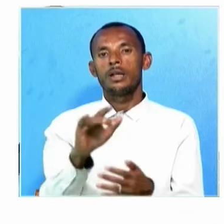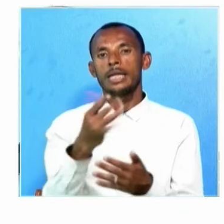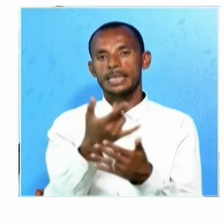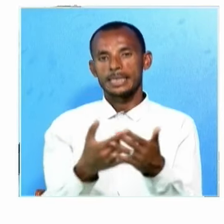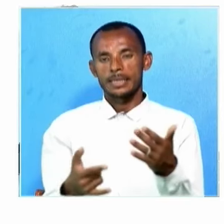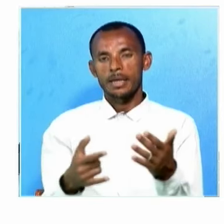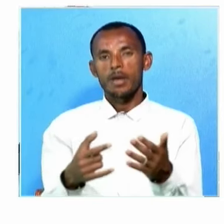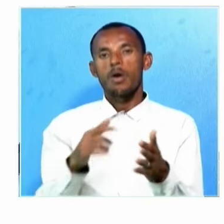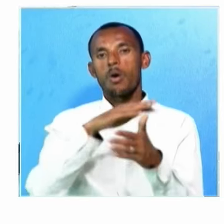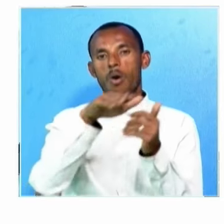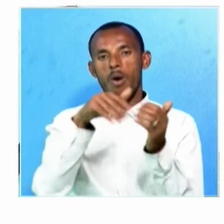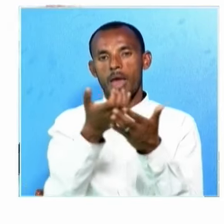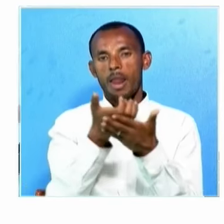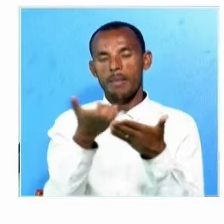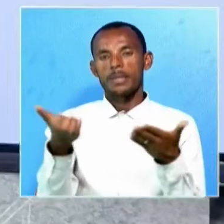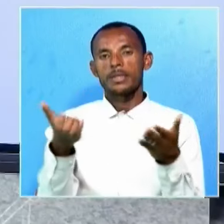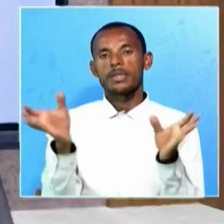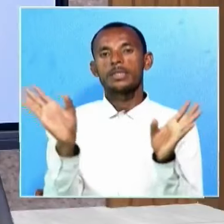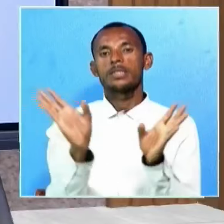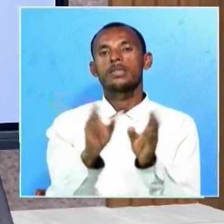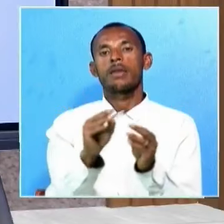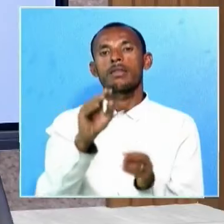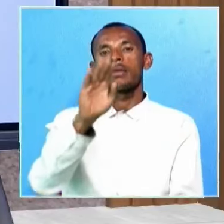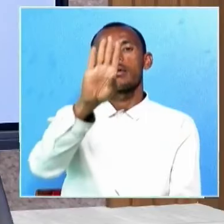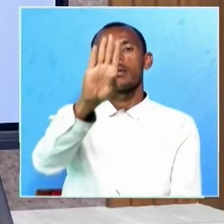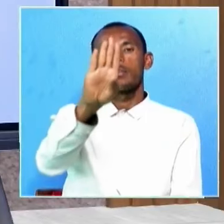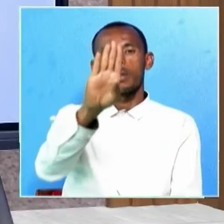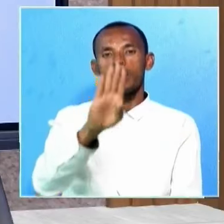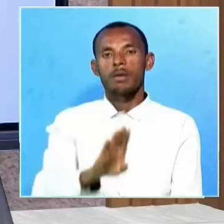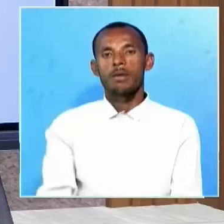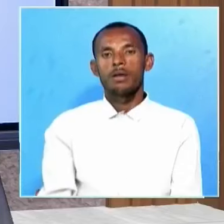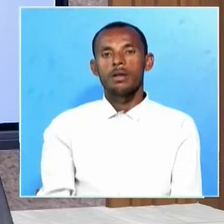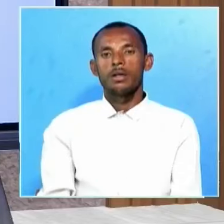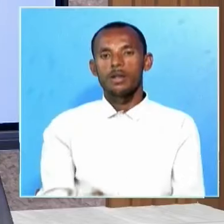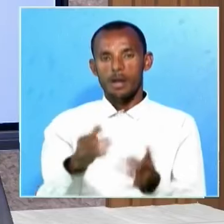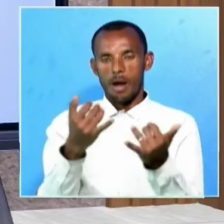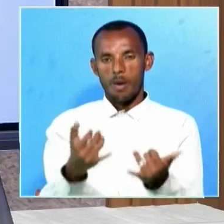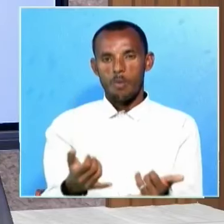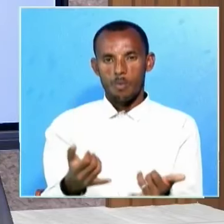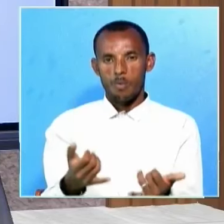of set B. Now,